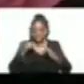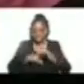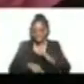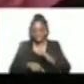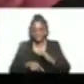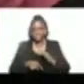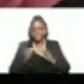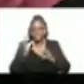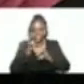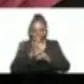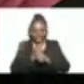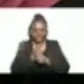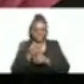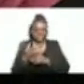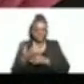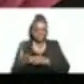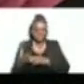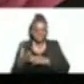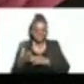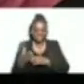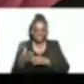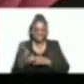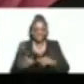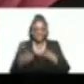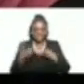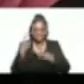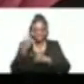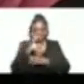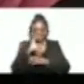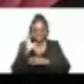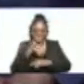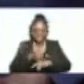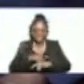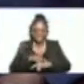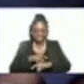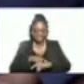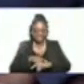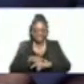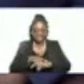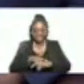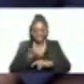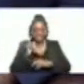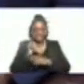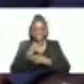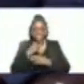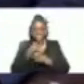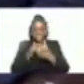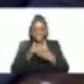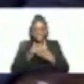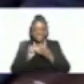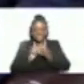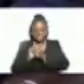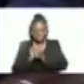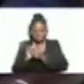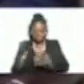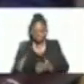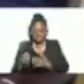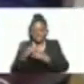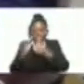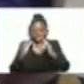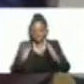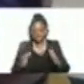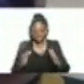of November 19th. As reported, a boat caught ablaze and drifted to the western side of the dock, destroying the stalls in the